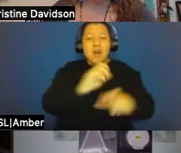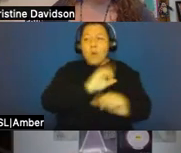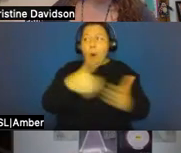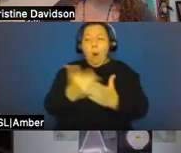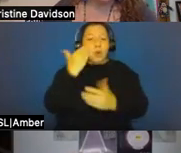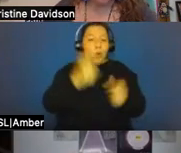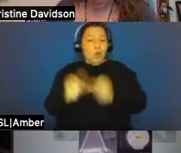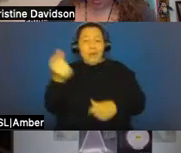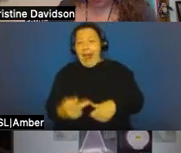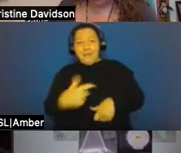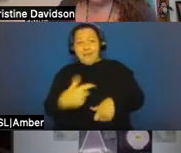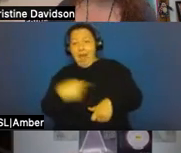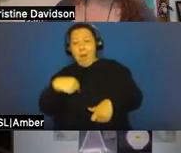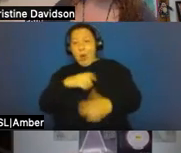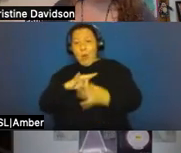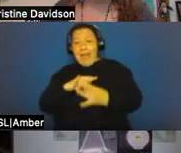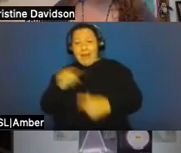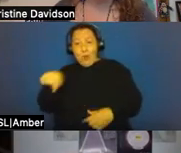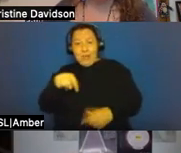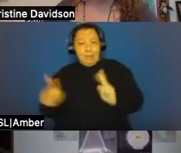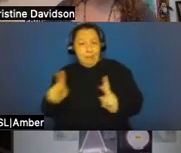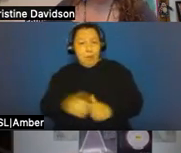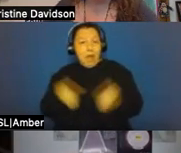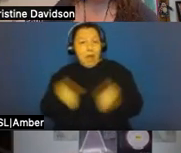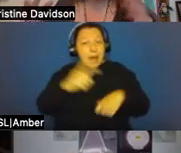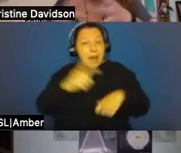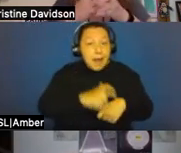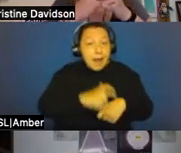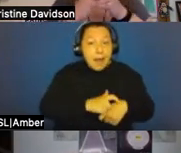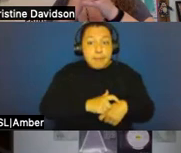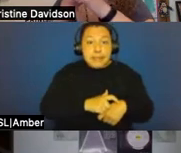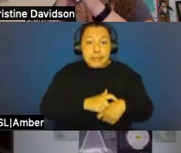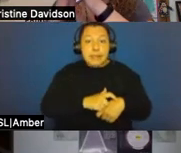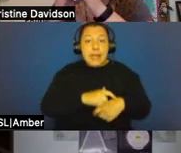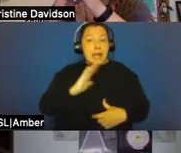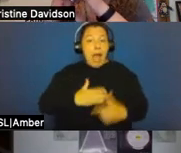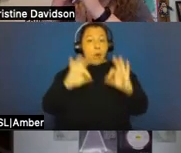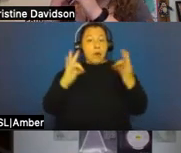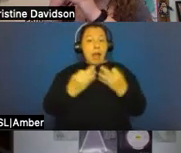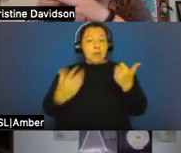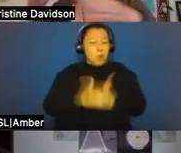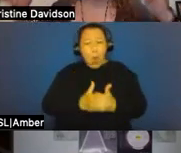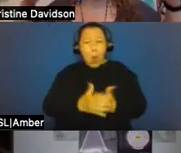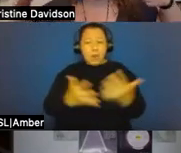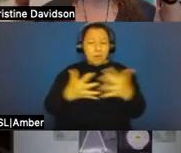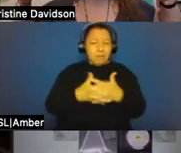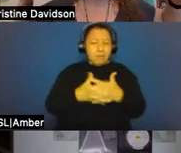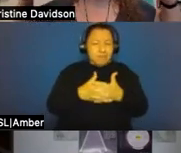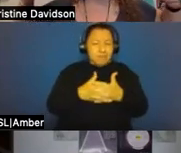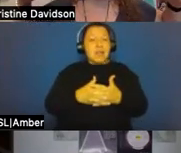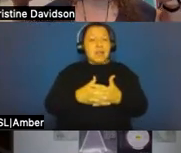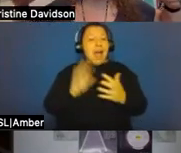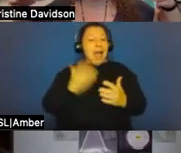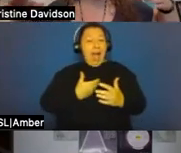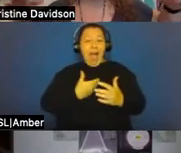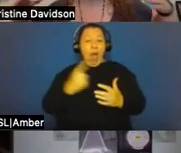related, right? Many times our families are so close knit that our perpetrator may be really in